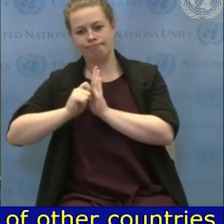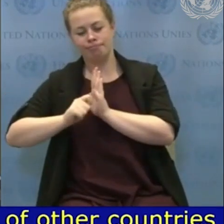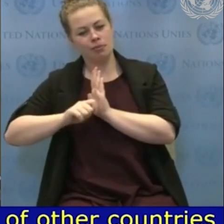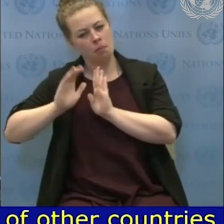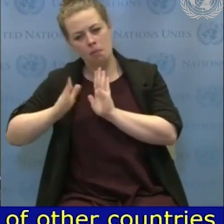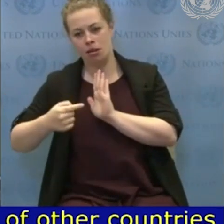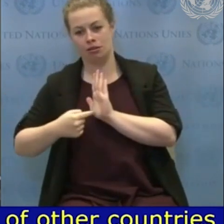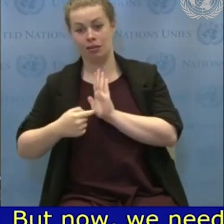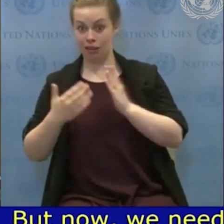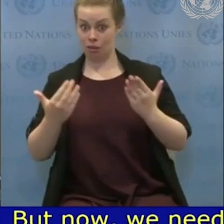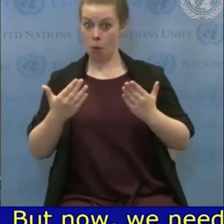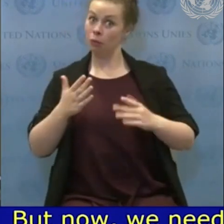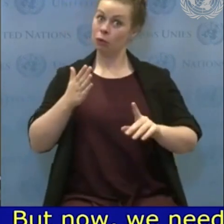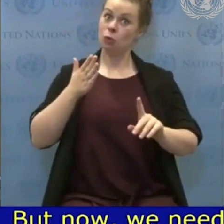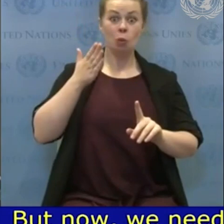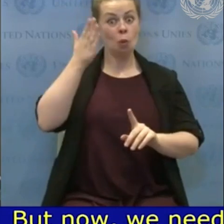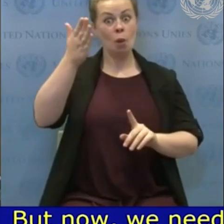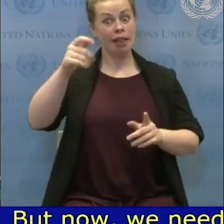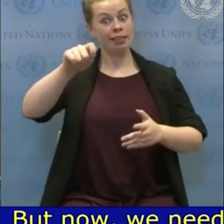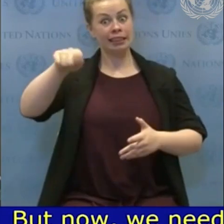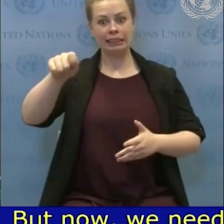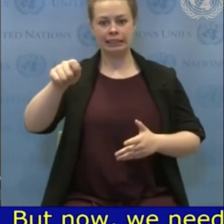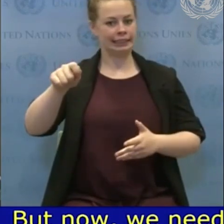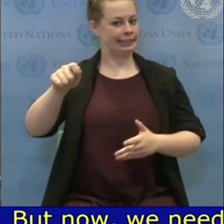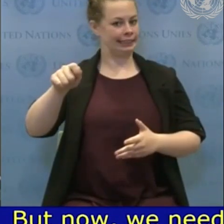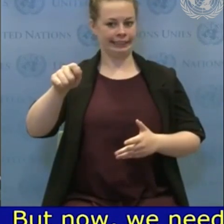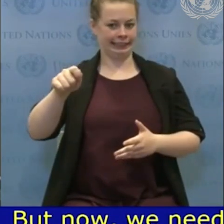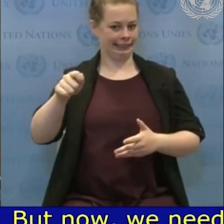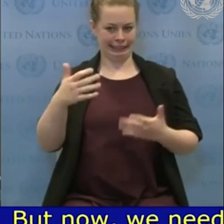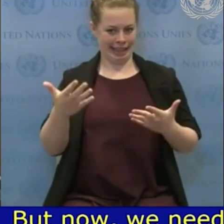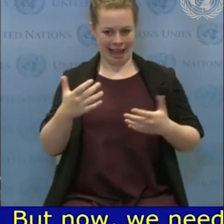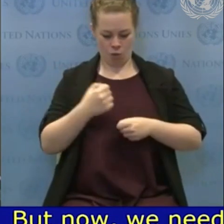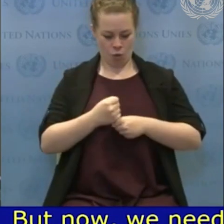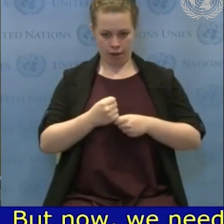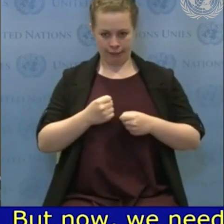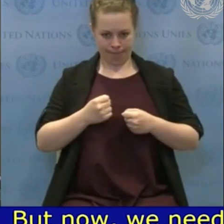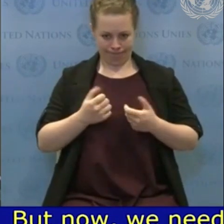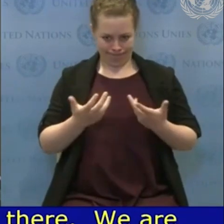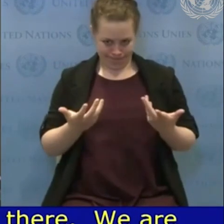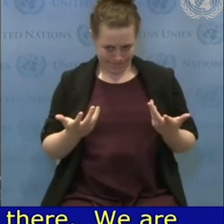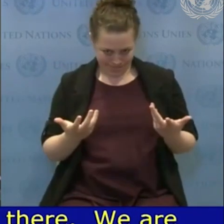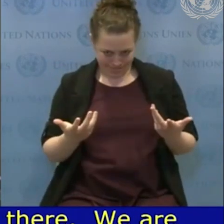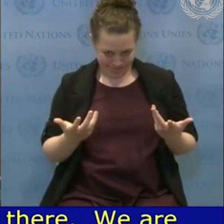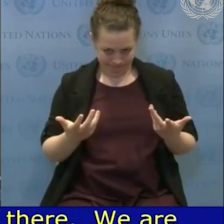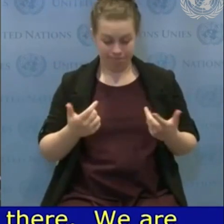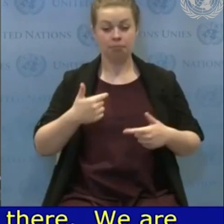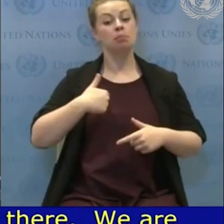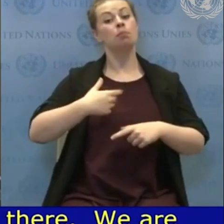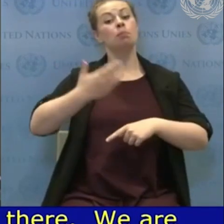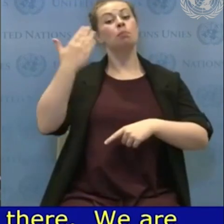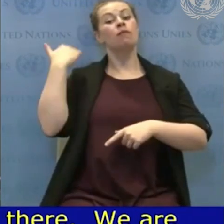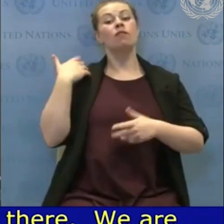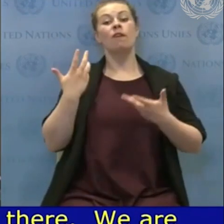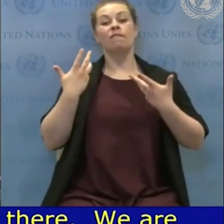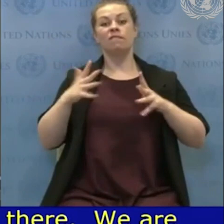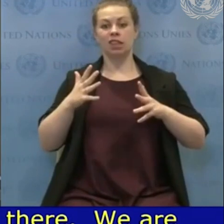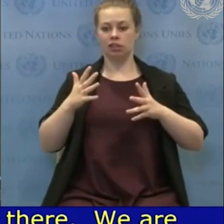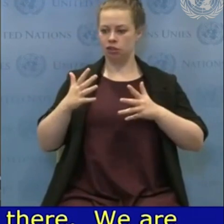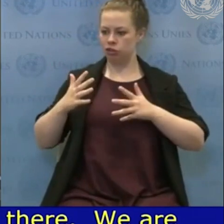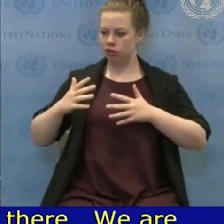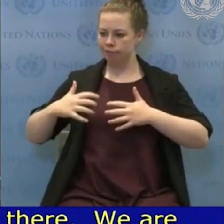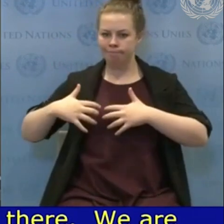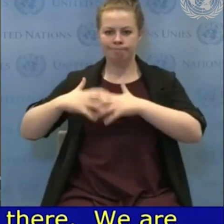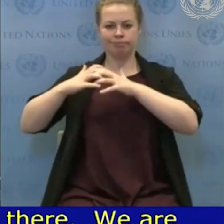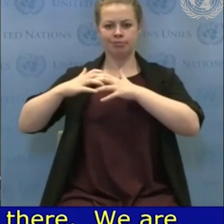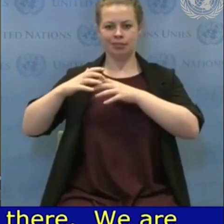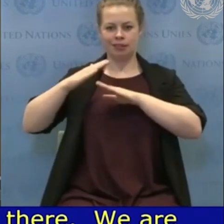targets. As the country that kick-started the Industrial Revolution and one of the largest contributors to climate change, the UK